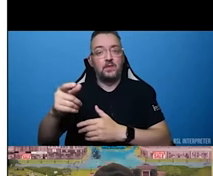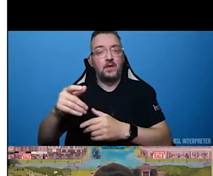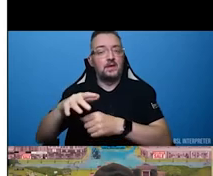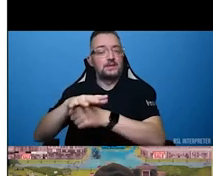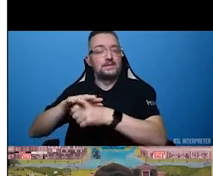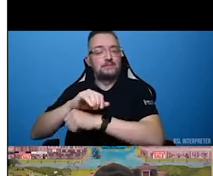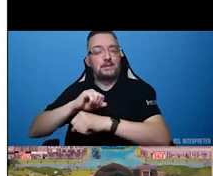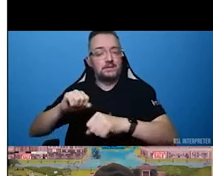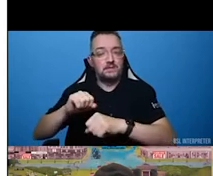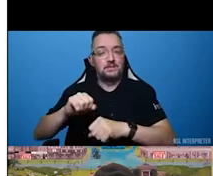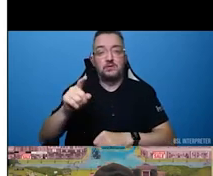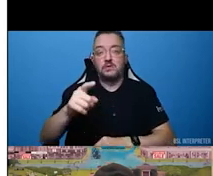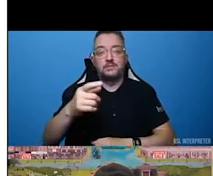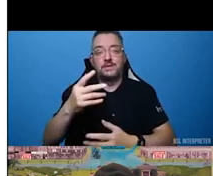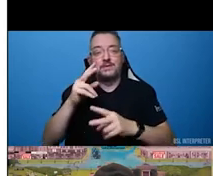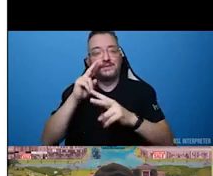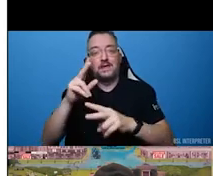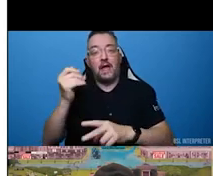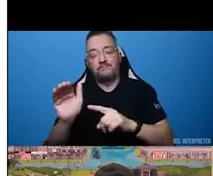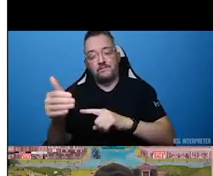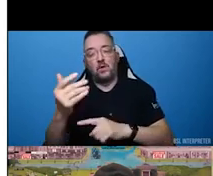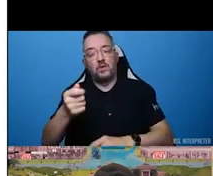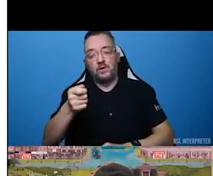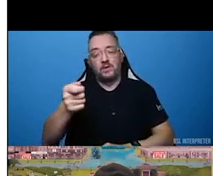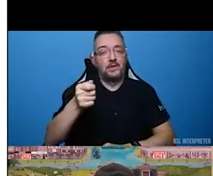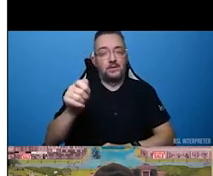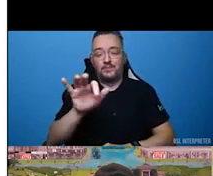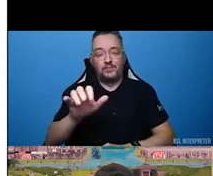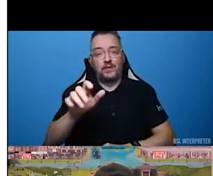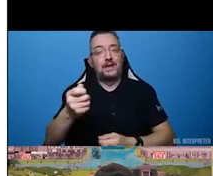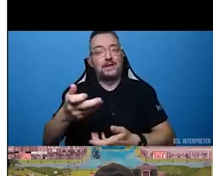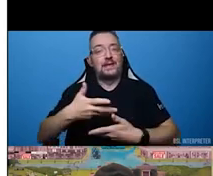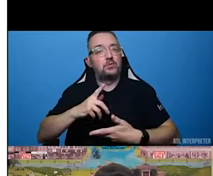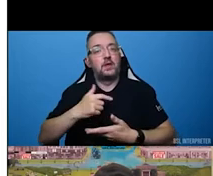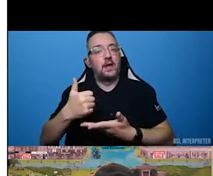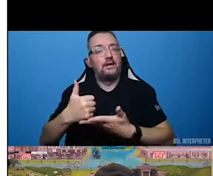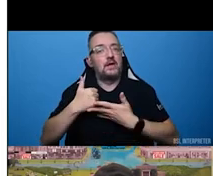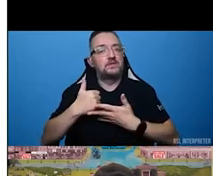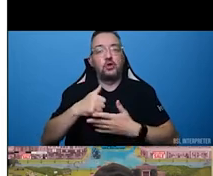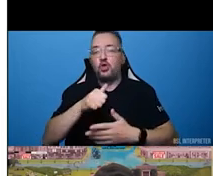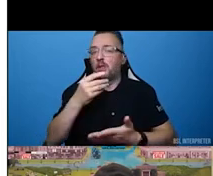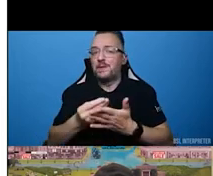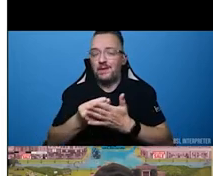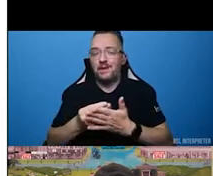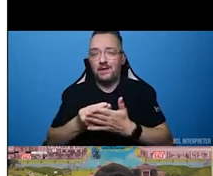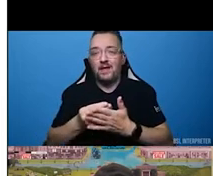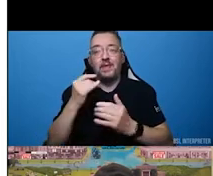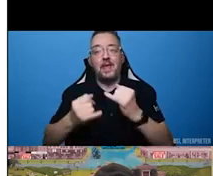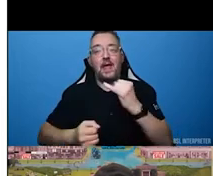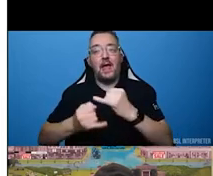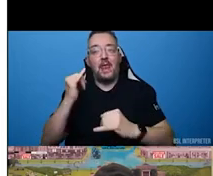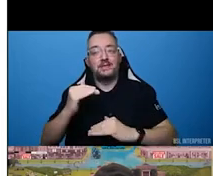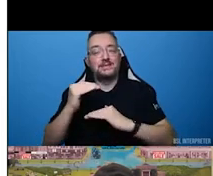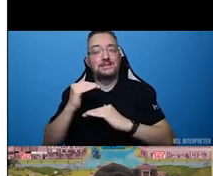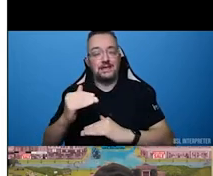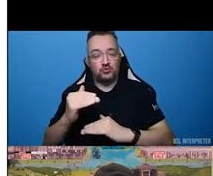when you enter the room, what you can't see is there's an ATM that dispenses advice instead of cash. And then at the end, that last section, there's a receipt printer